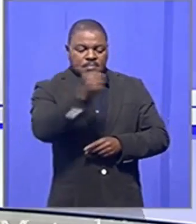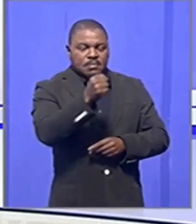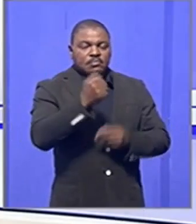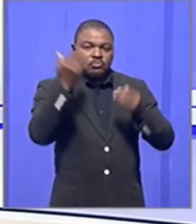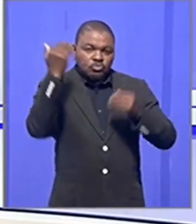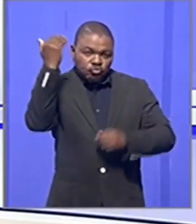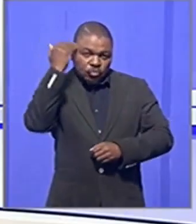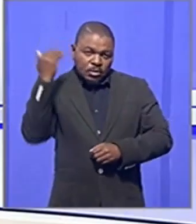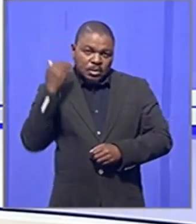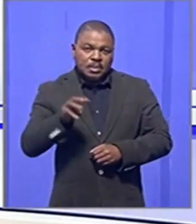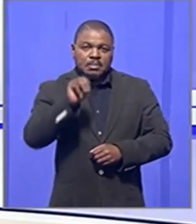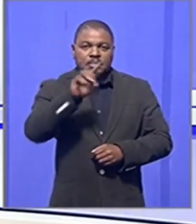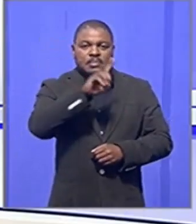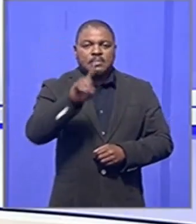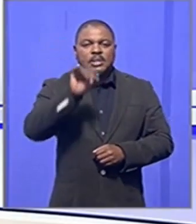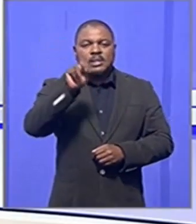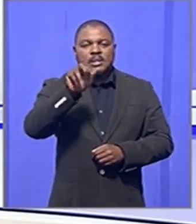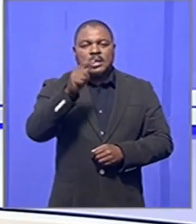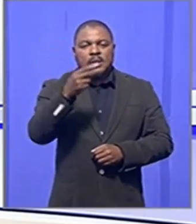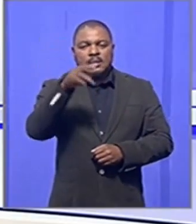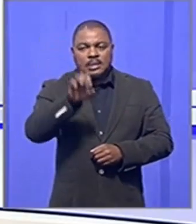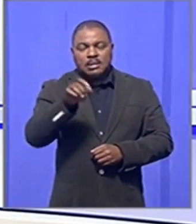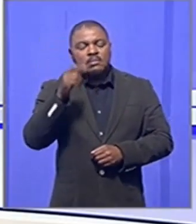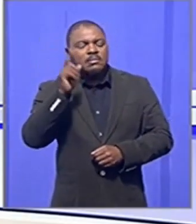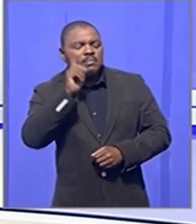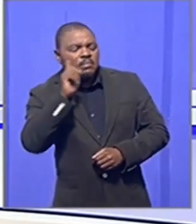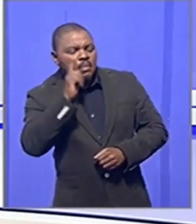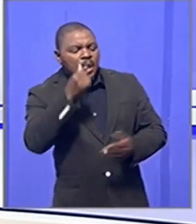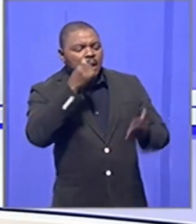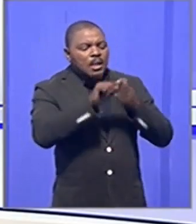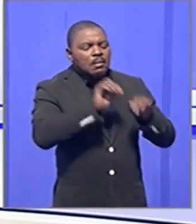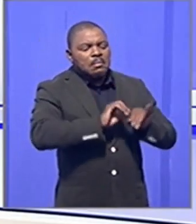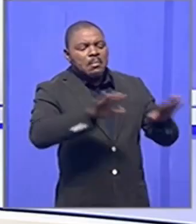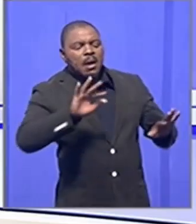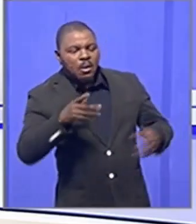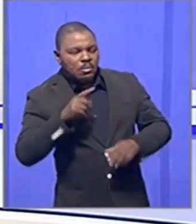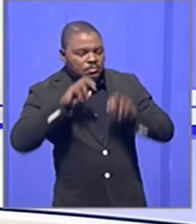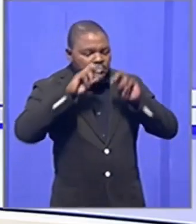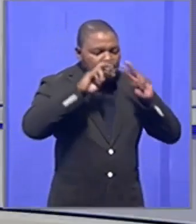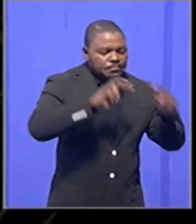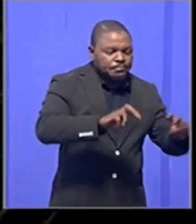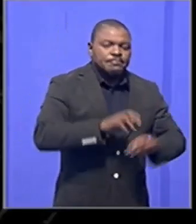Mzinyathi go nyakišiša gore ke mang yo a ka ba go a šwahlišitše lengwalo leo.